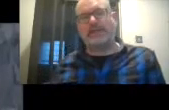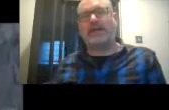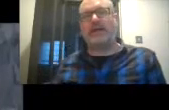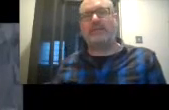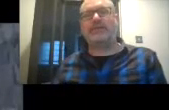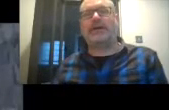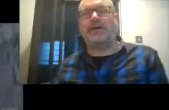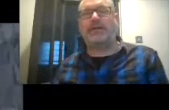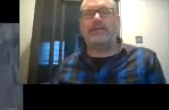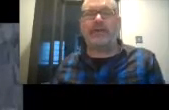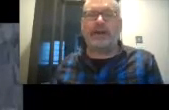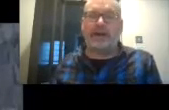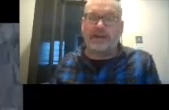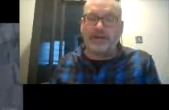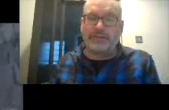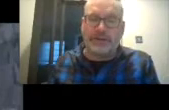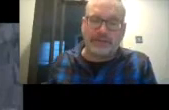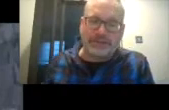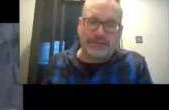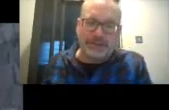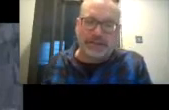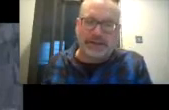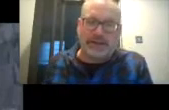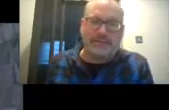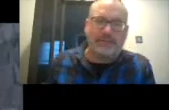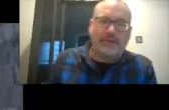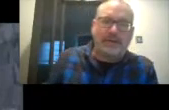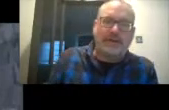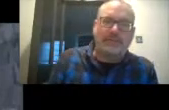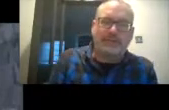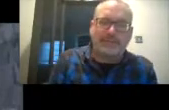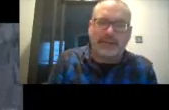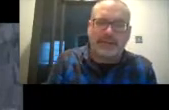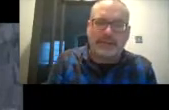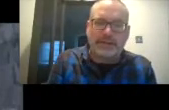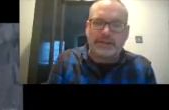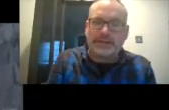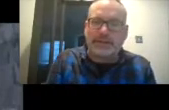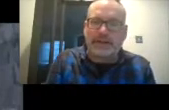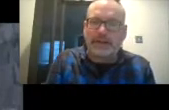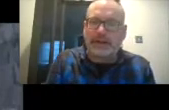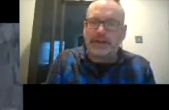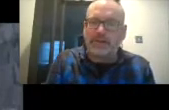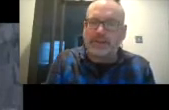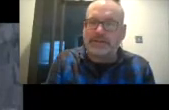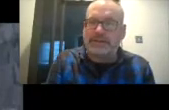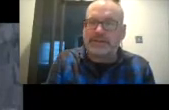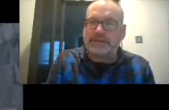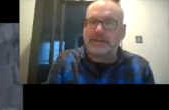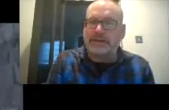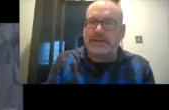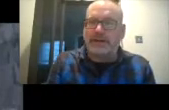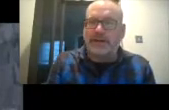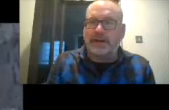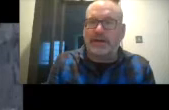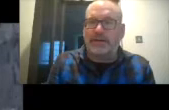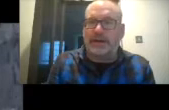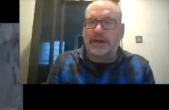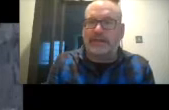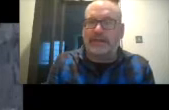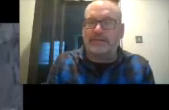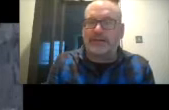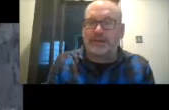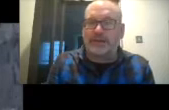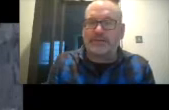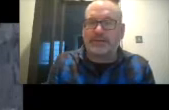is an image of our current president, President Michael D. Higgins, in 2016